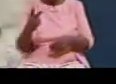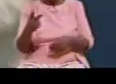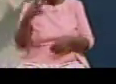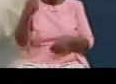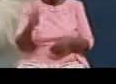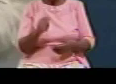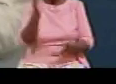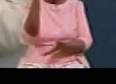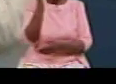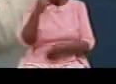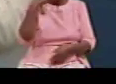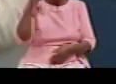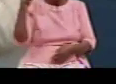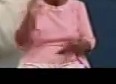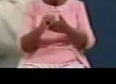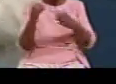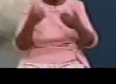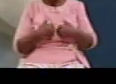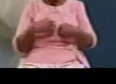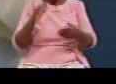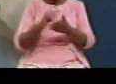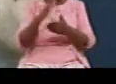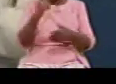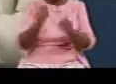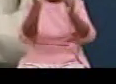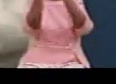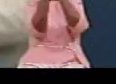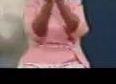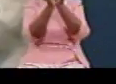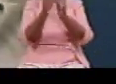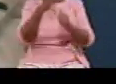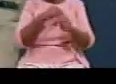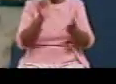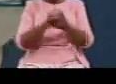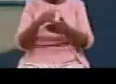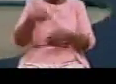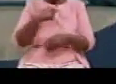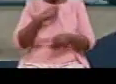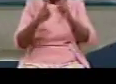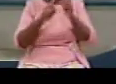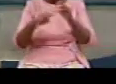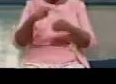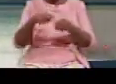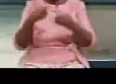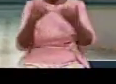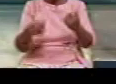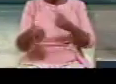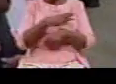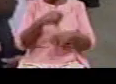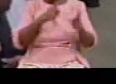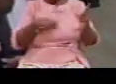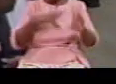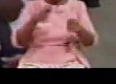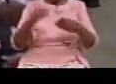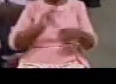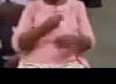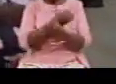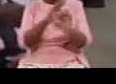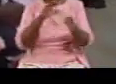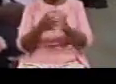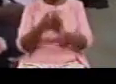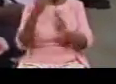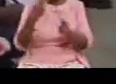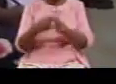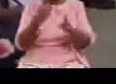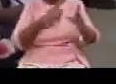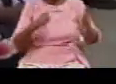that he had. That's the captivity we're talking about today. And the Lord will give us freedom. I said the Lord